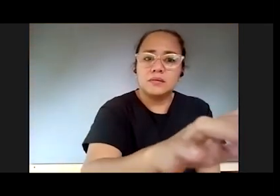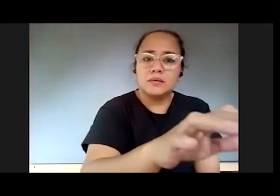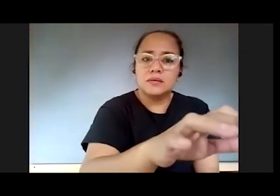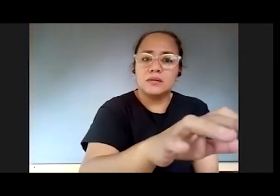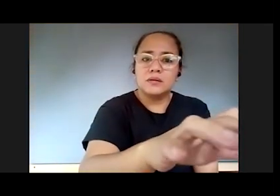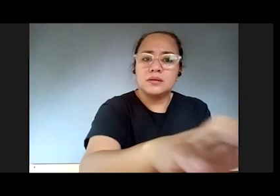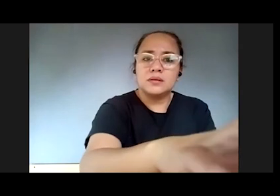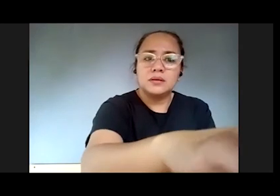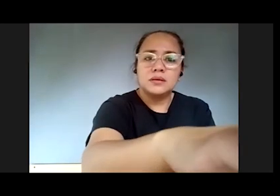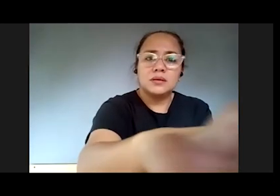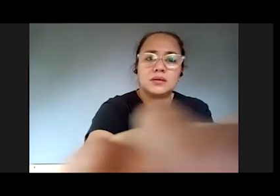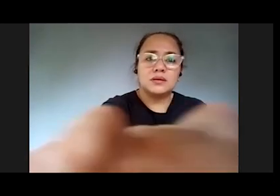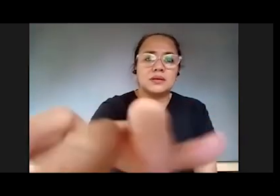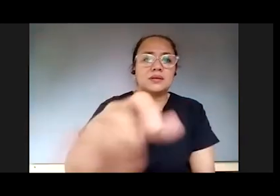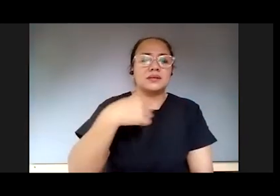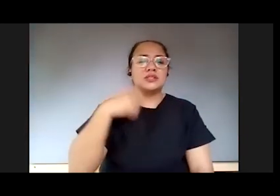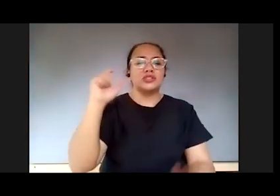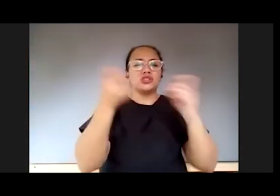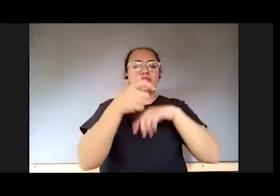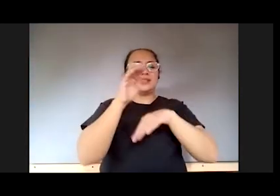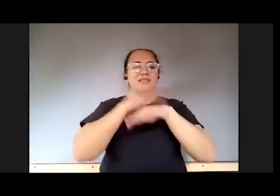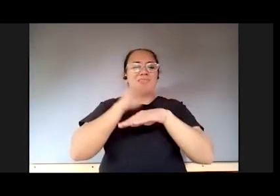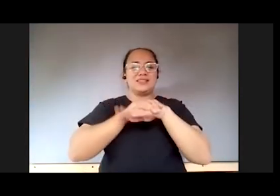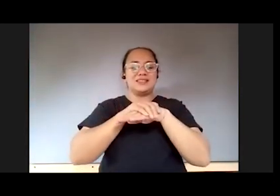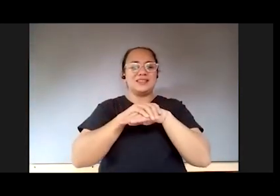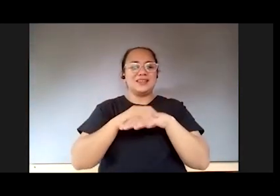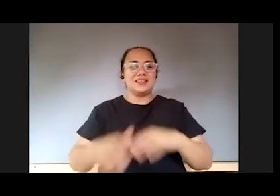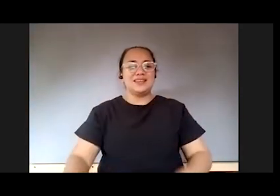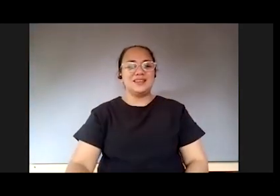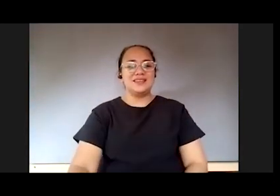So let me write it in the chat.